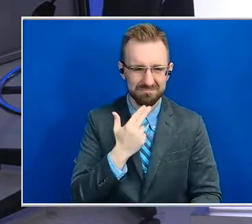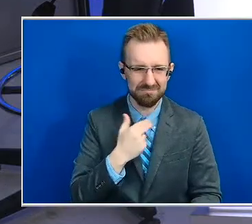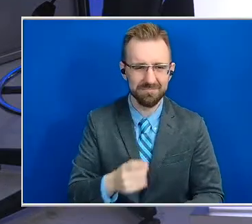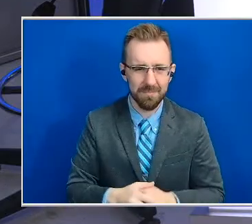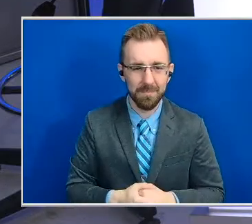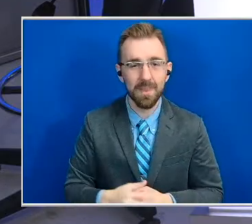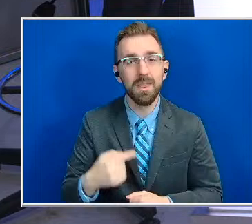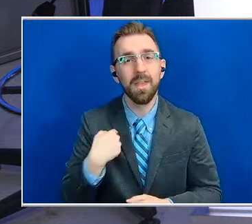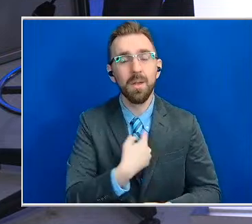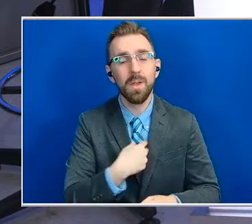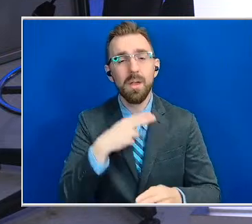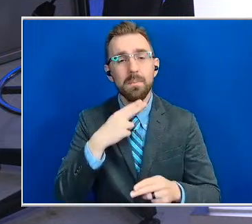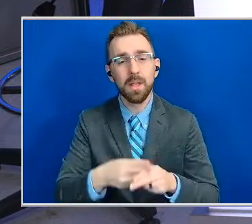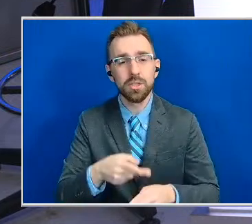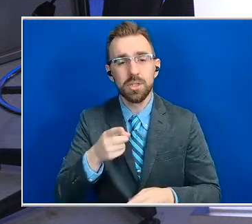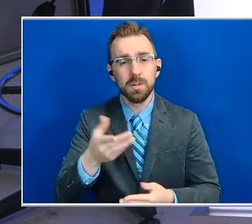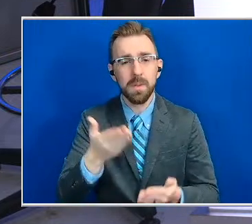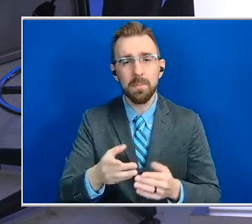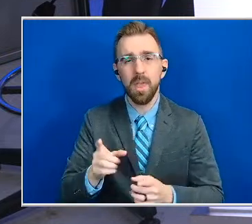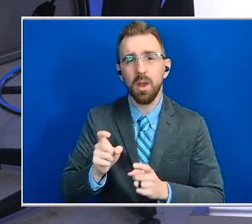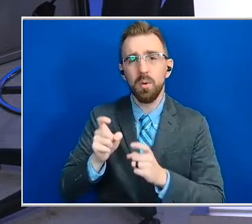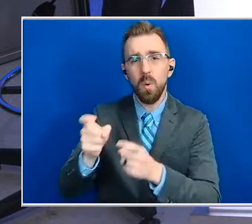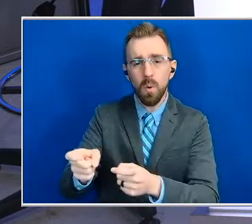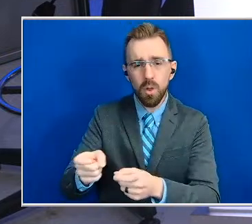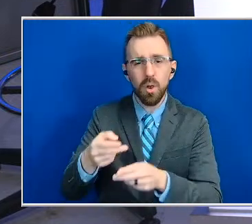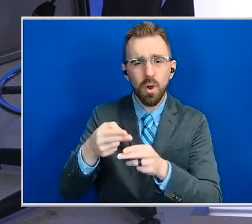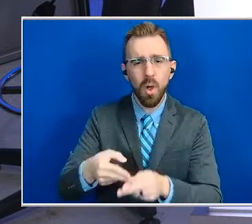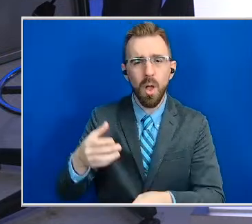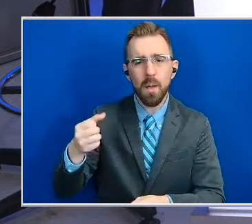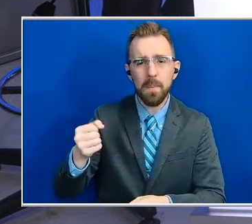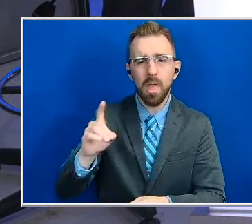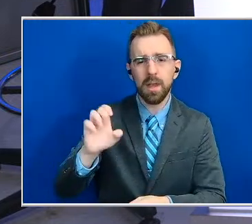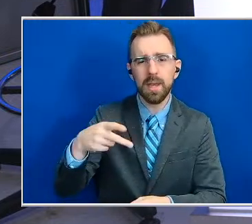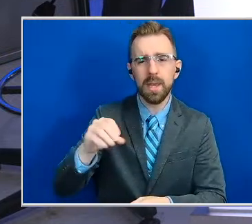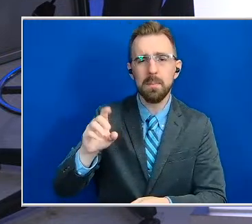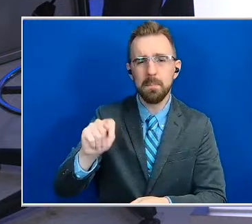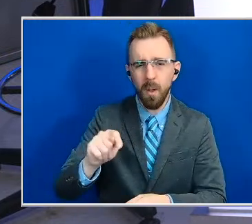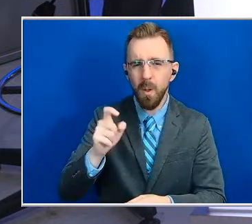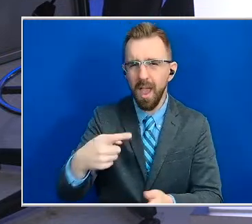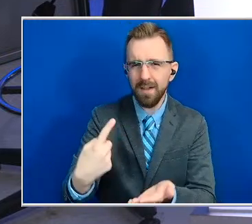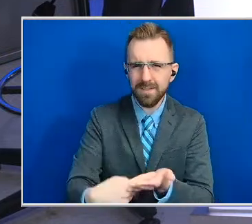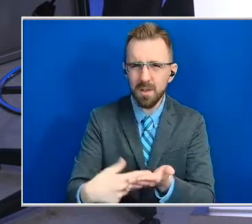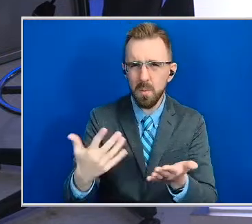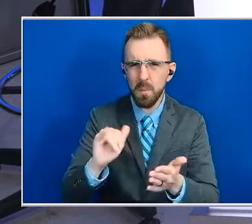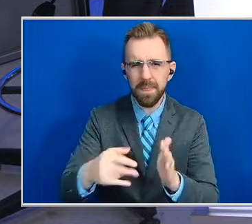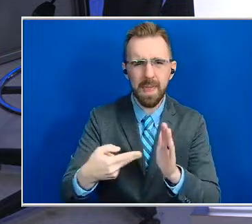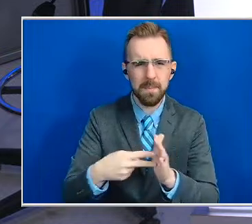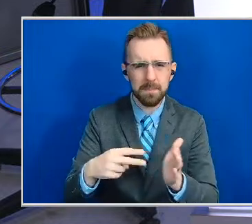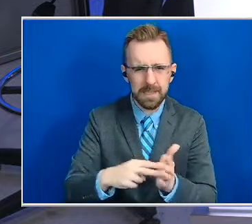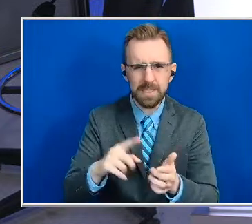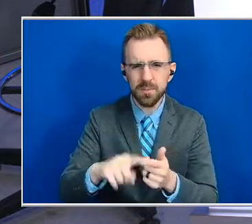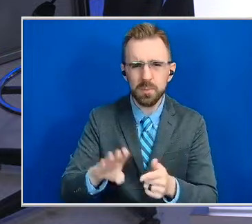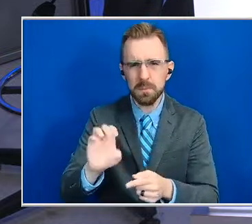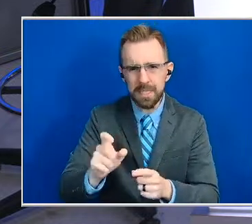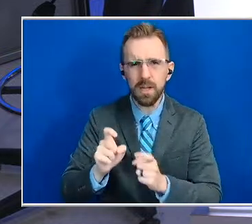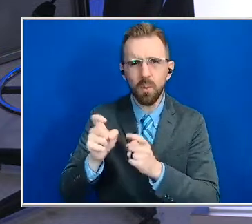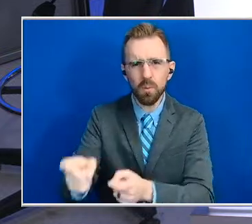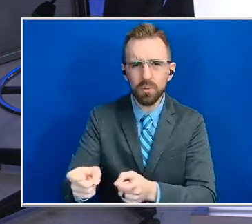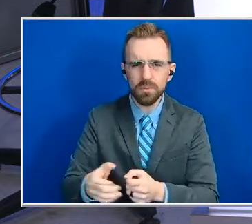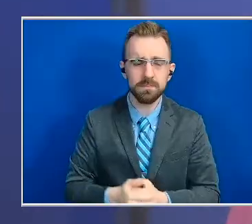may be a donor to something called the Milk Depot. You're going to have to talk to us about what that means and what does it mean to be a donor? Yeah,